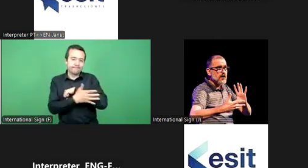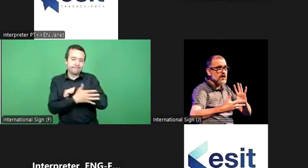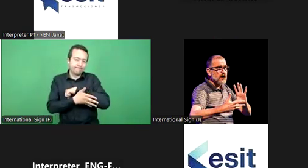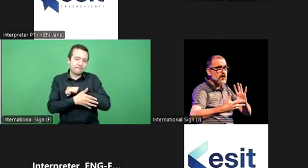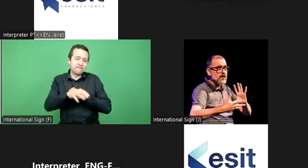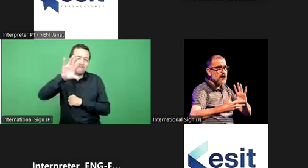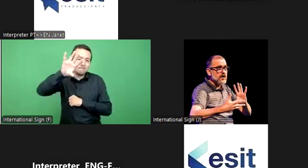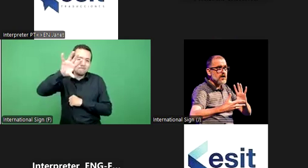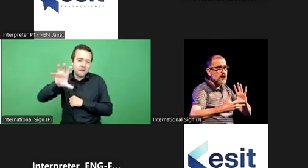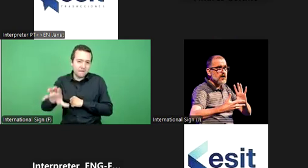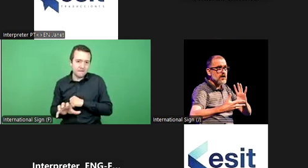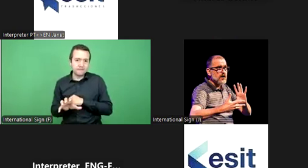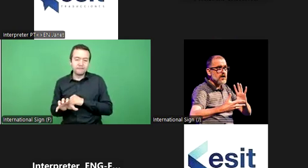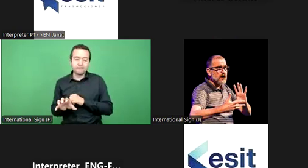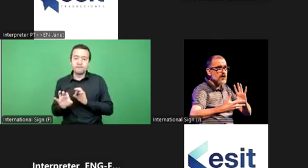from the outside,